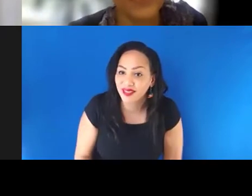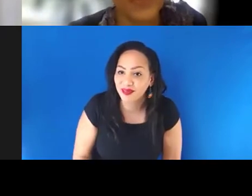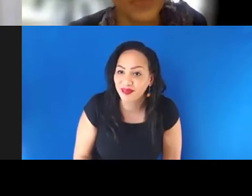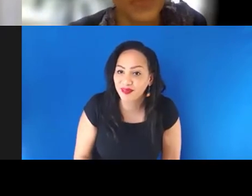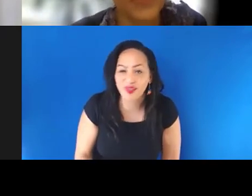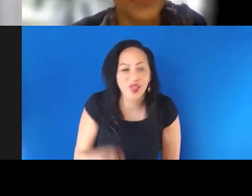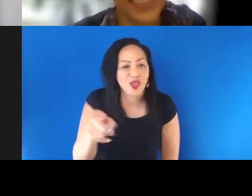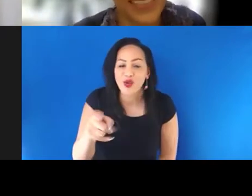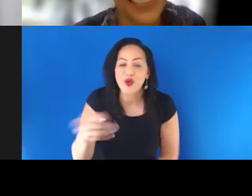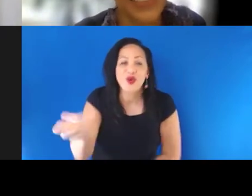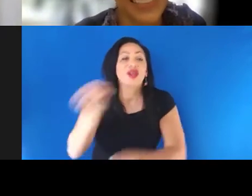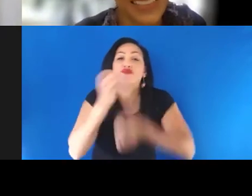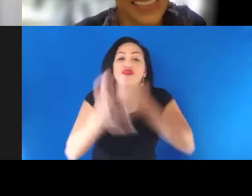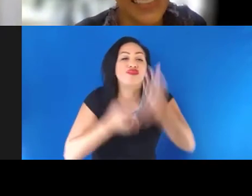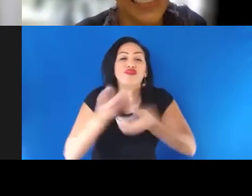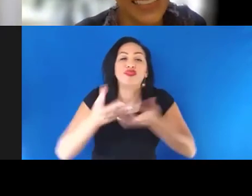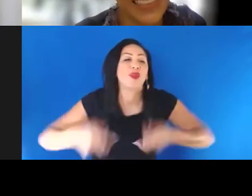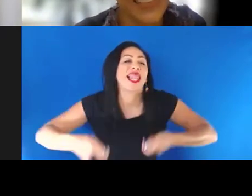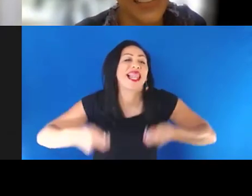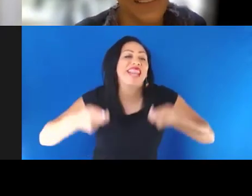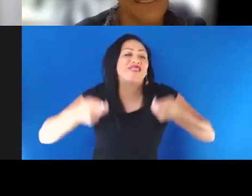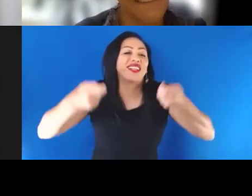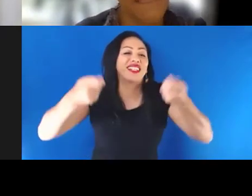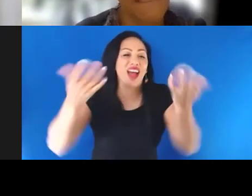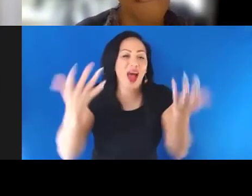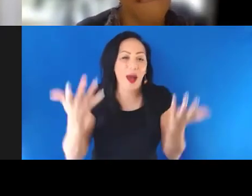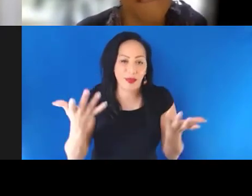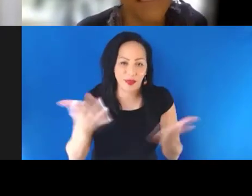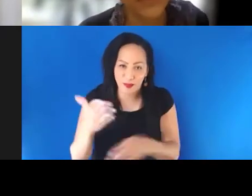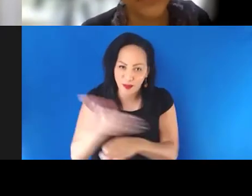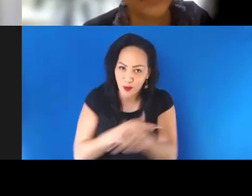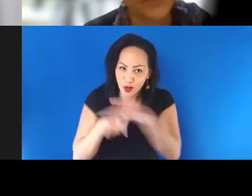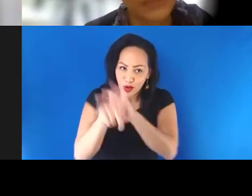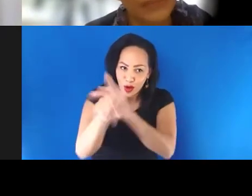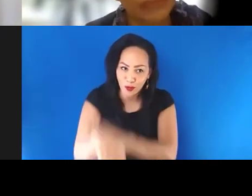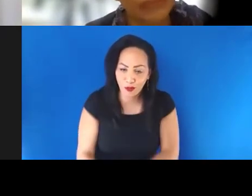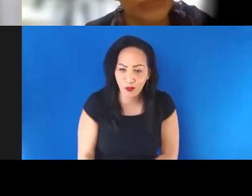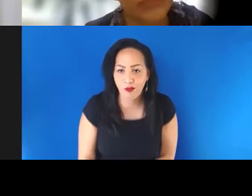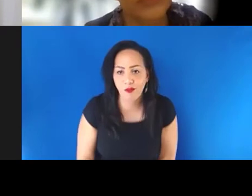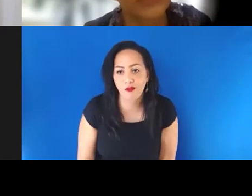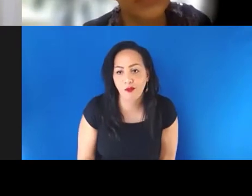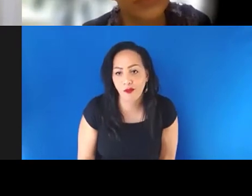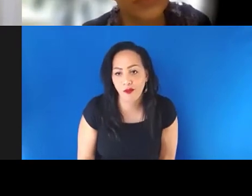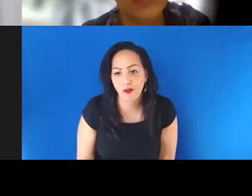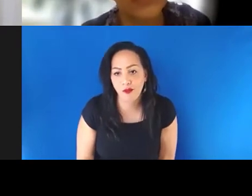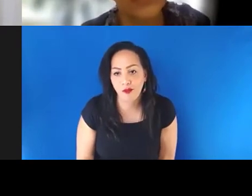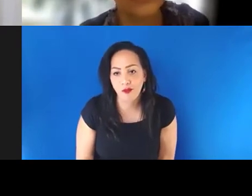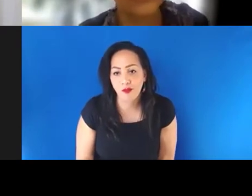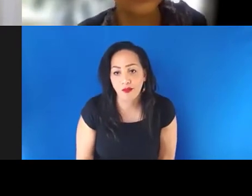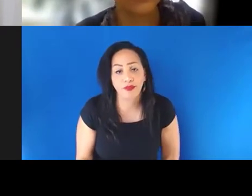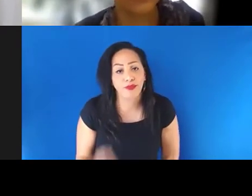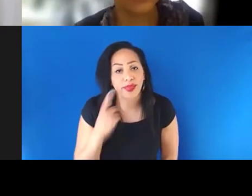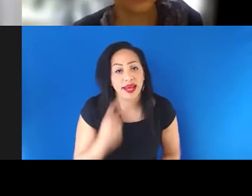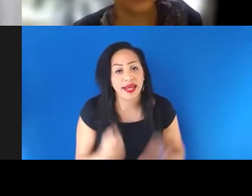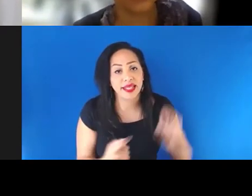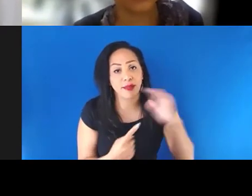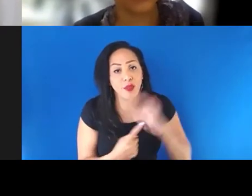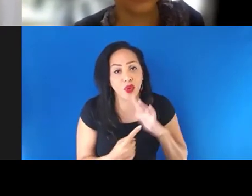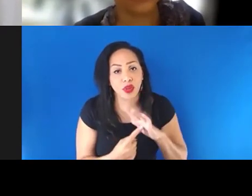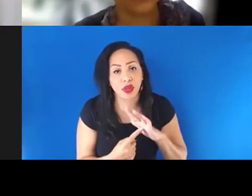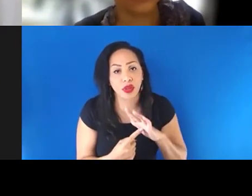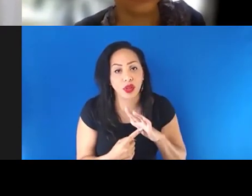up before you go. I think most importantly, I think it's important to